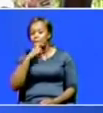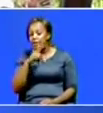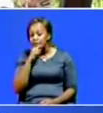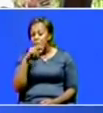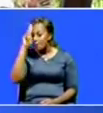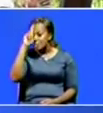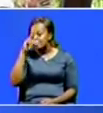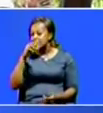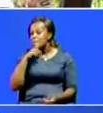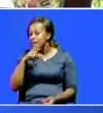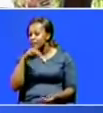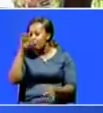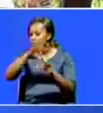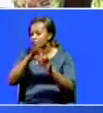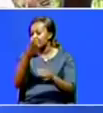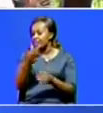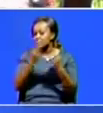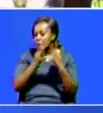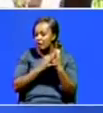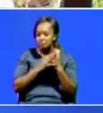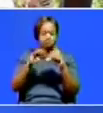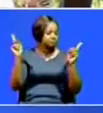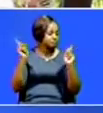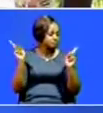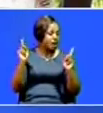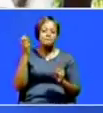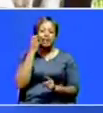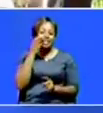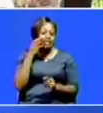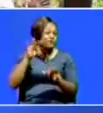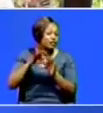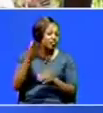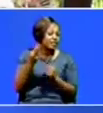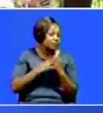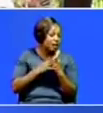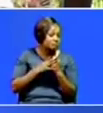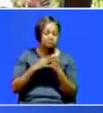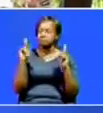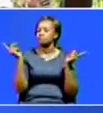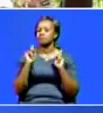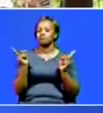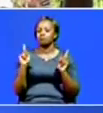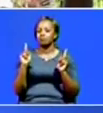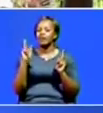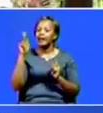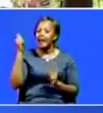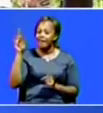in Kibra. Fred Matiang'i did not vote in Kibra. Karanja Kibicho did not vote in Kibra.